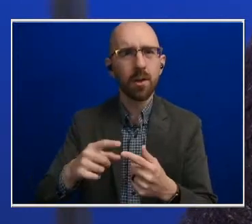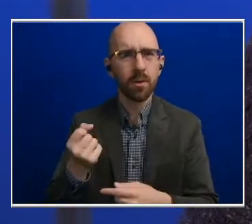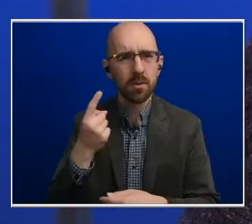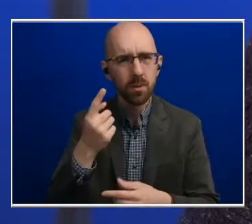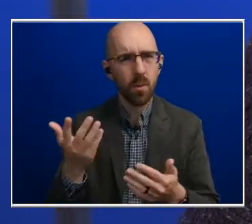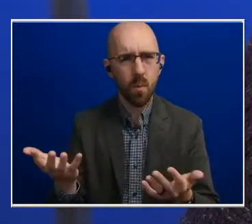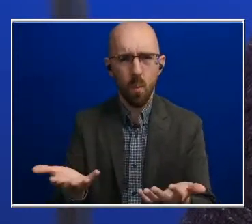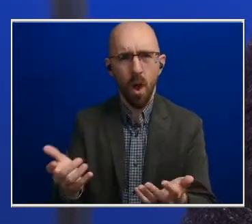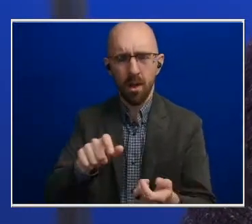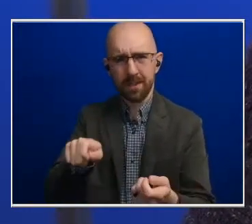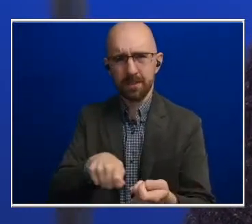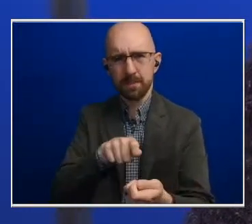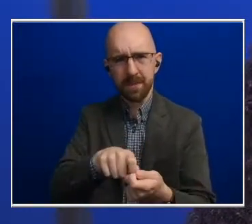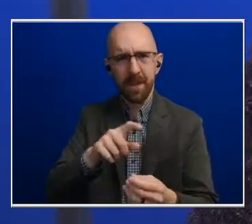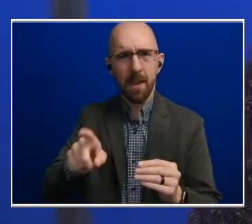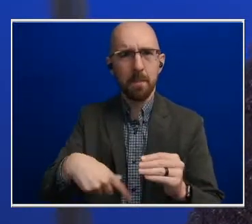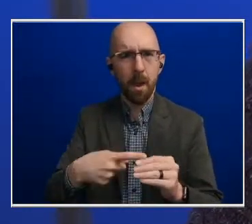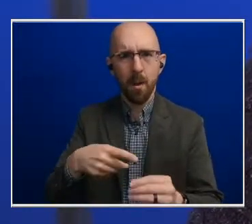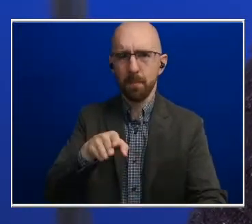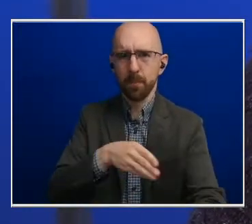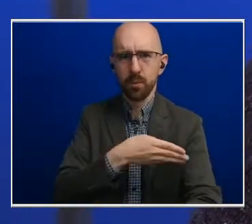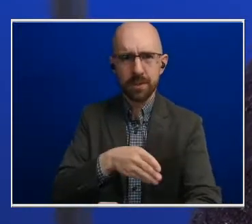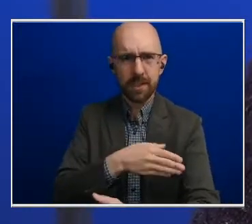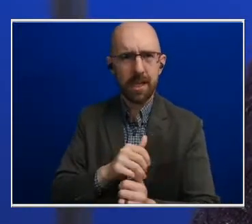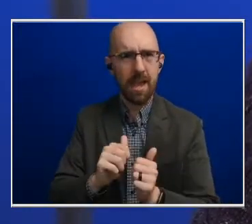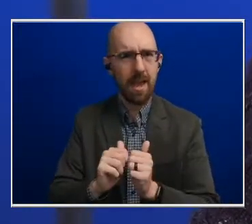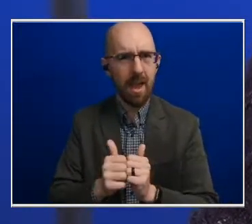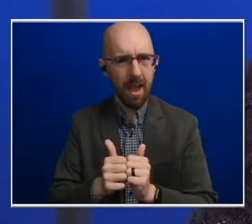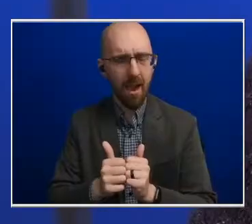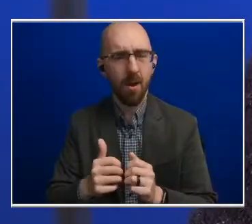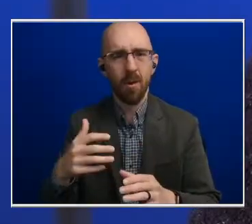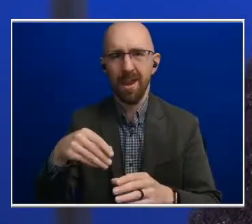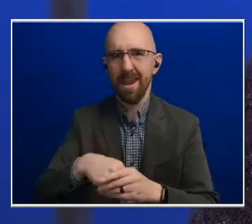specific about music and how within the music